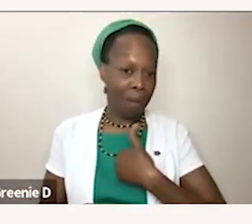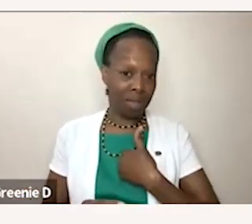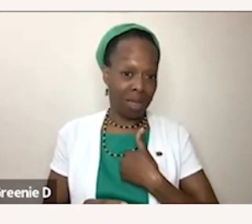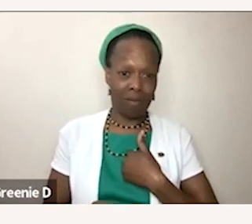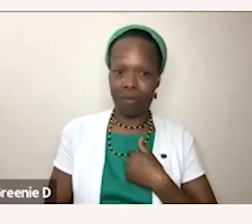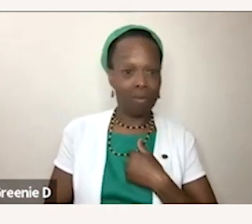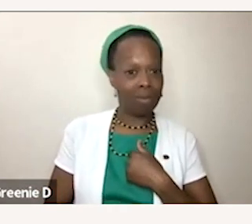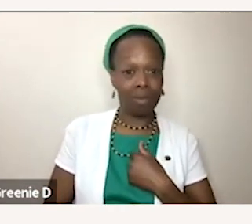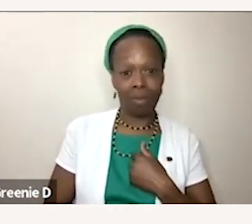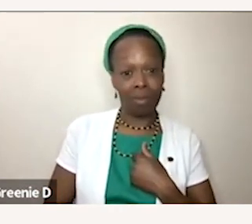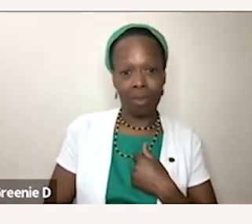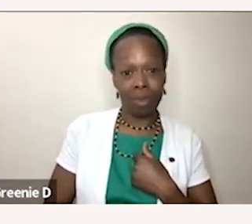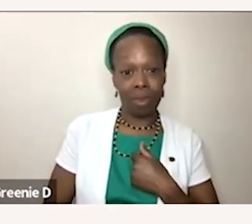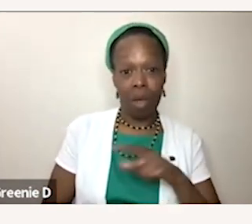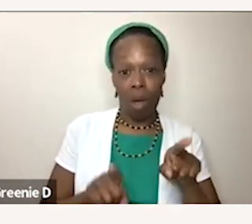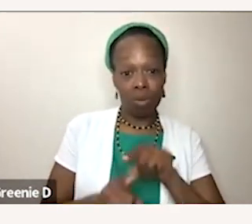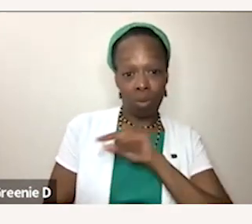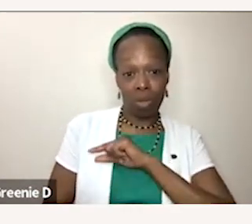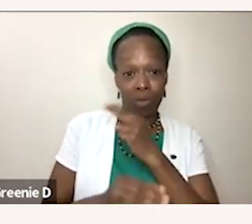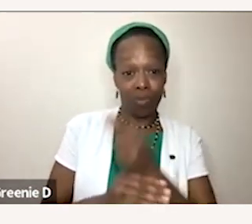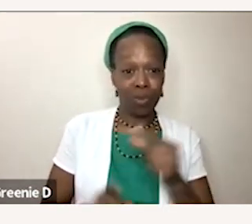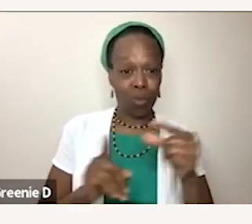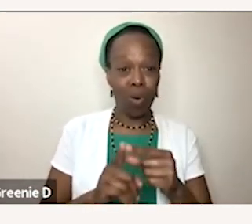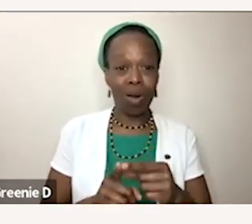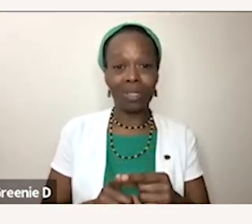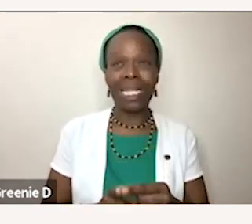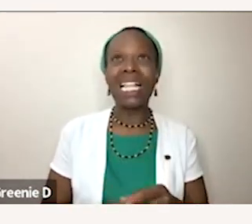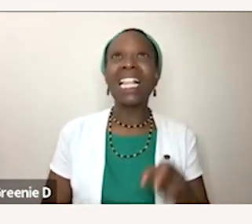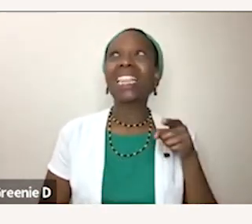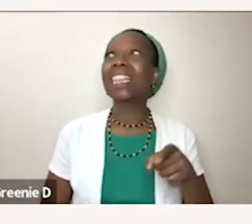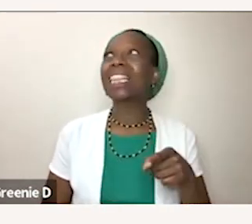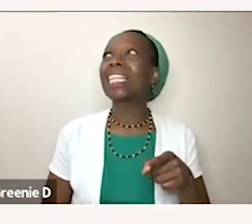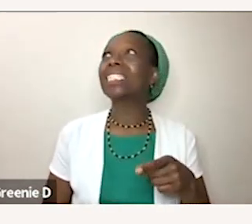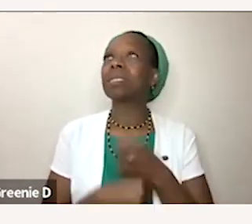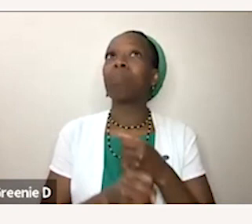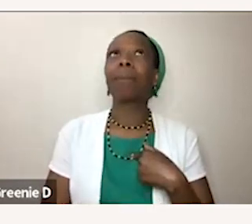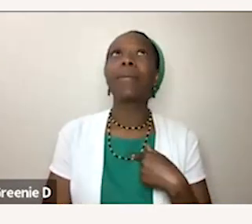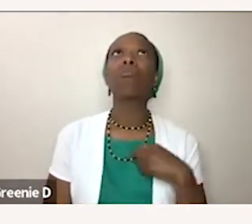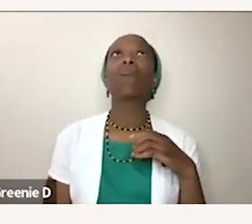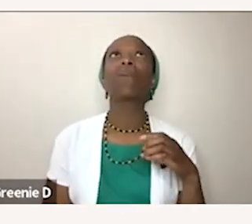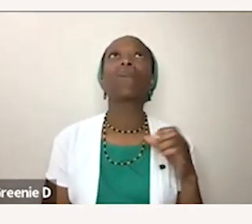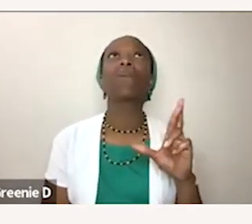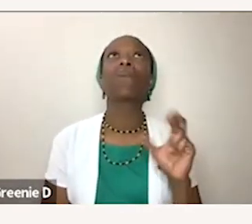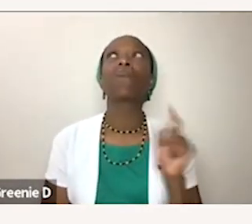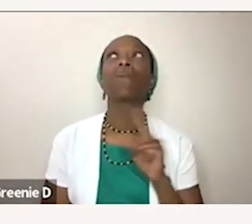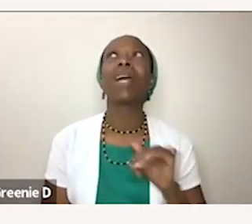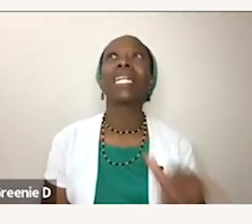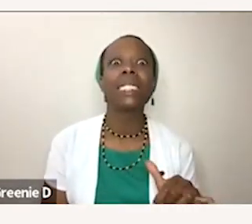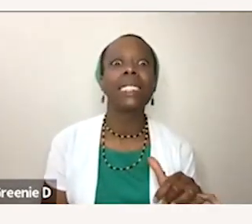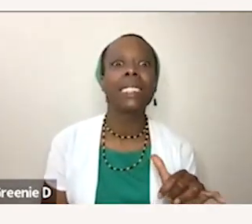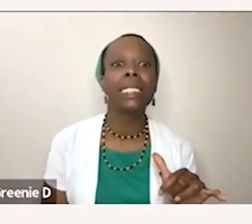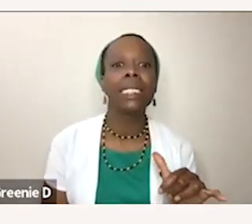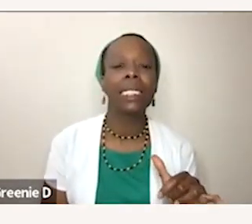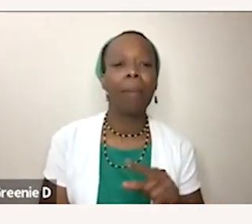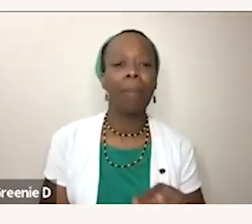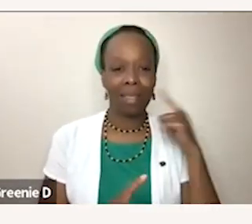absolutely guilty of using the word crazy. You're like, oh, this is just driving me crazy, and those different things. And I think being conscious and